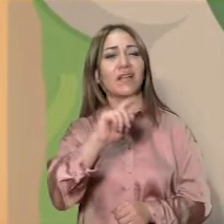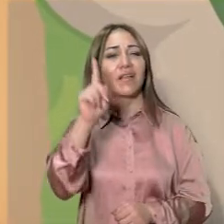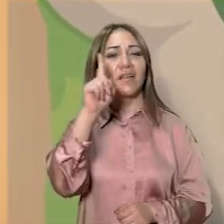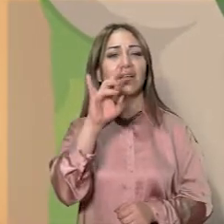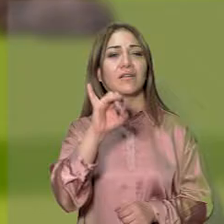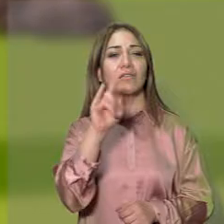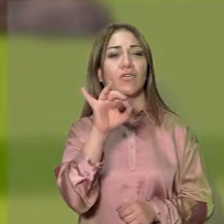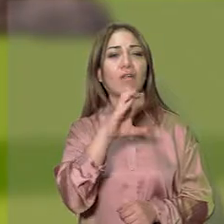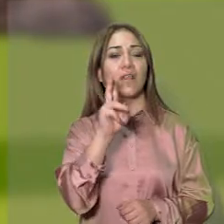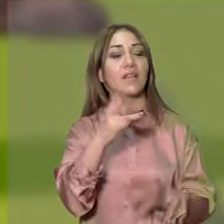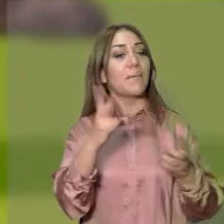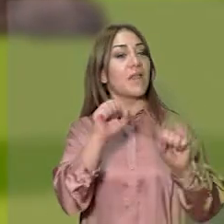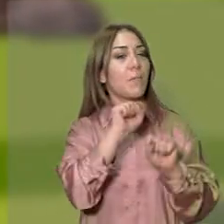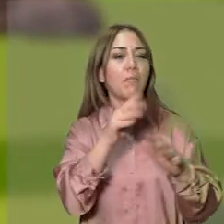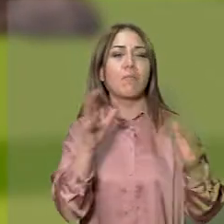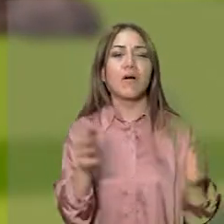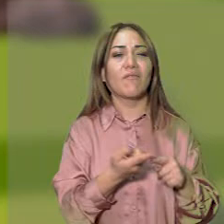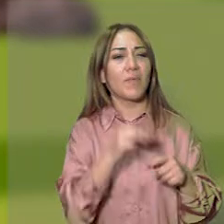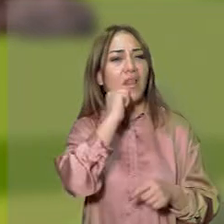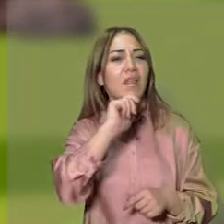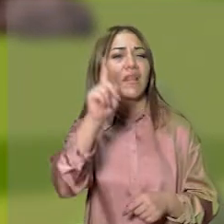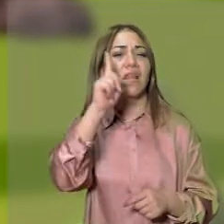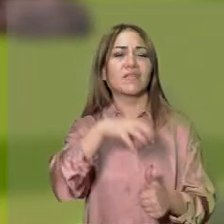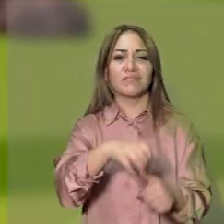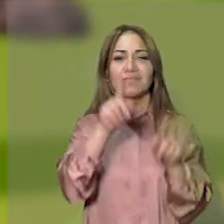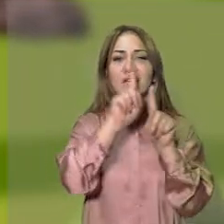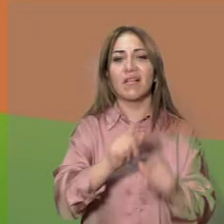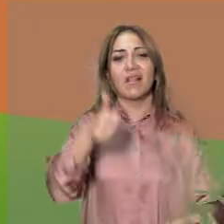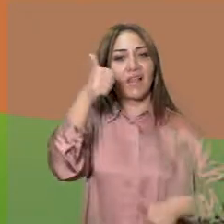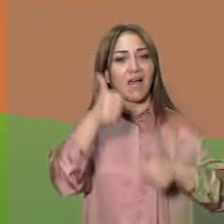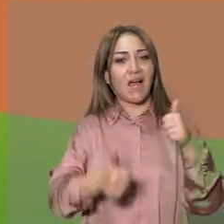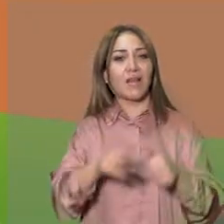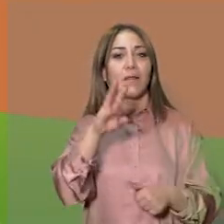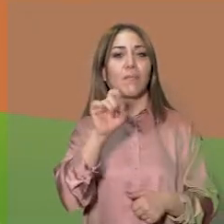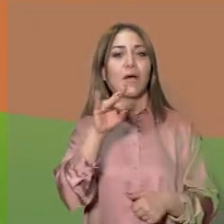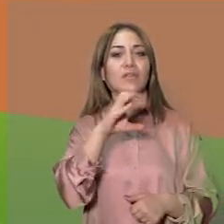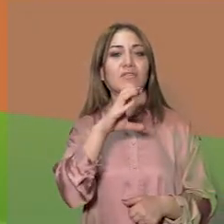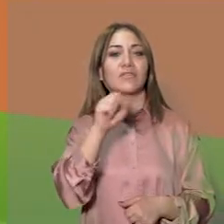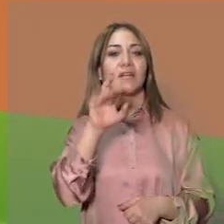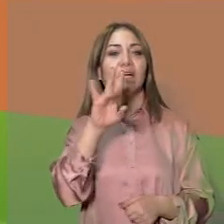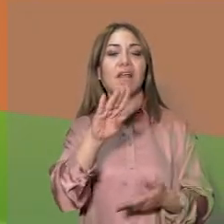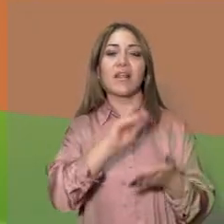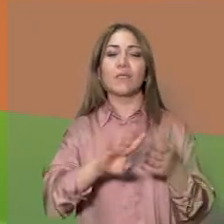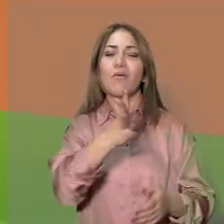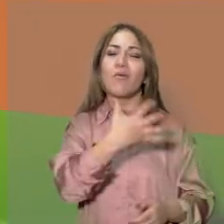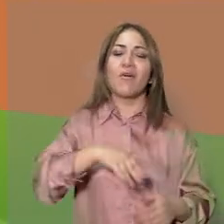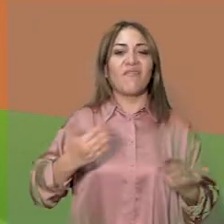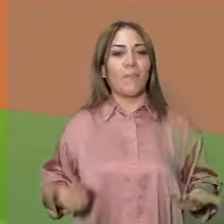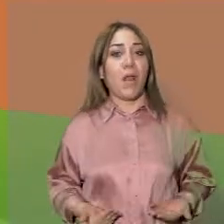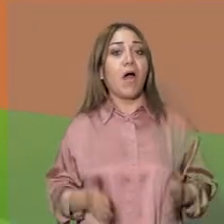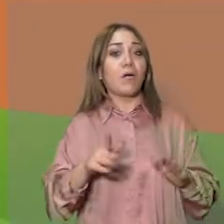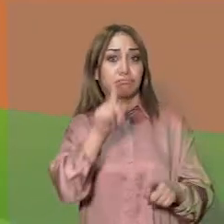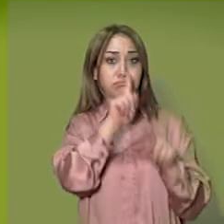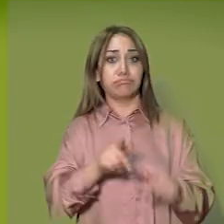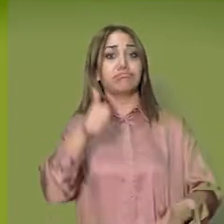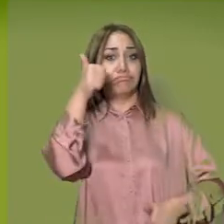Old Kndzoresk must be preserved and protected as the largest museum of antiquities, Marty Rosarian said. An entire village that is